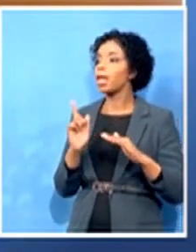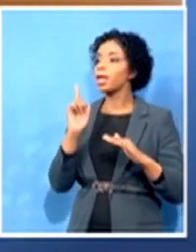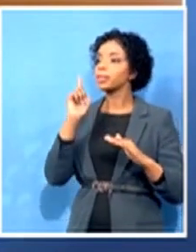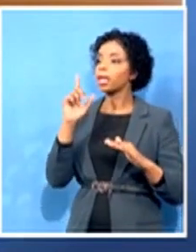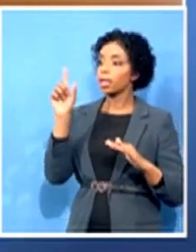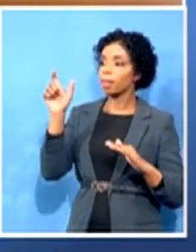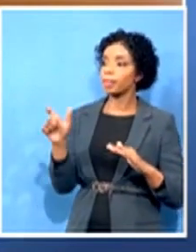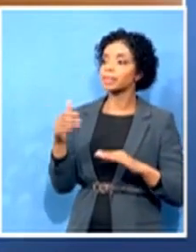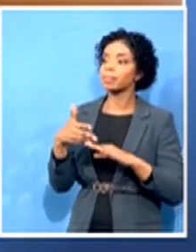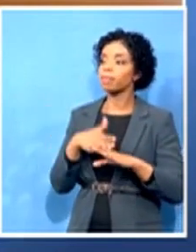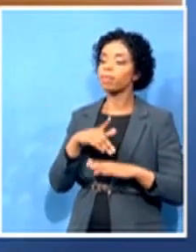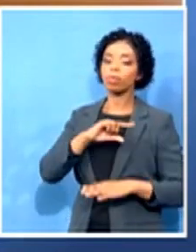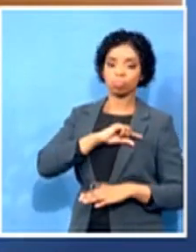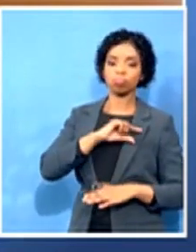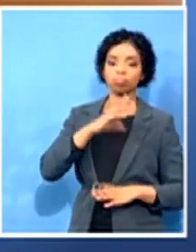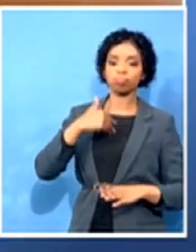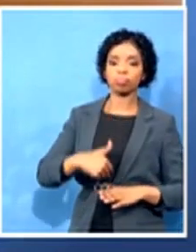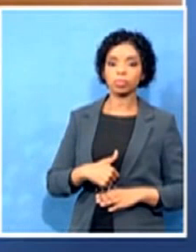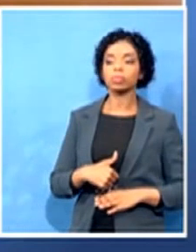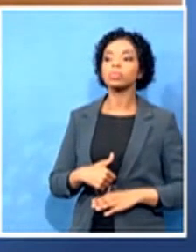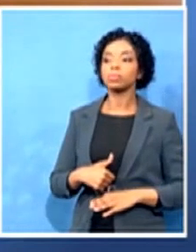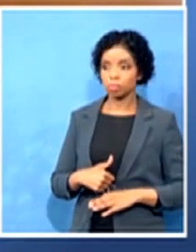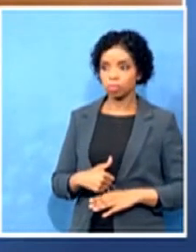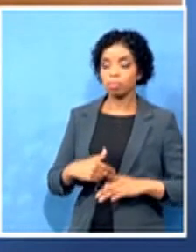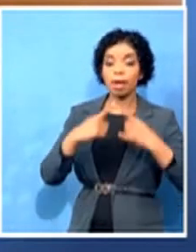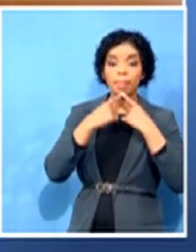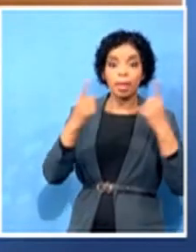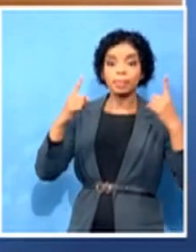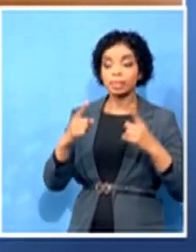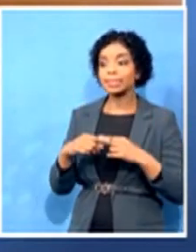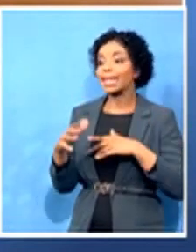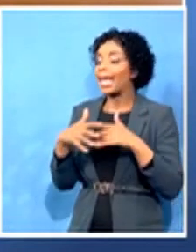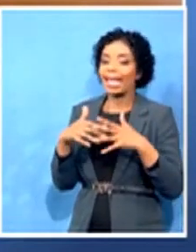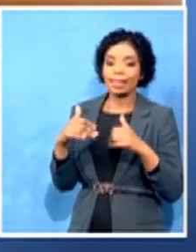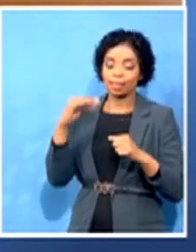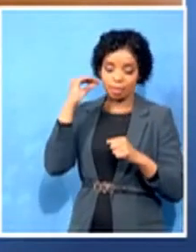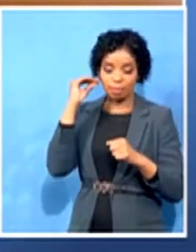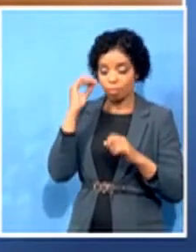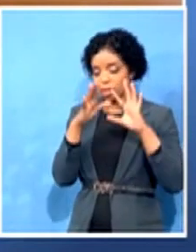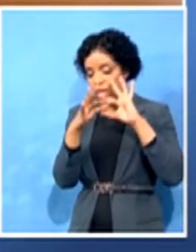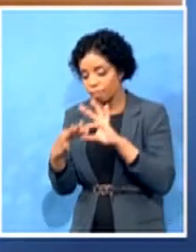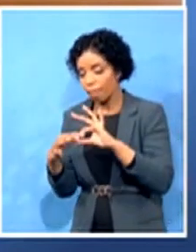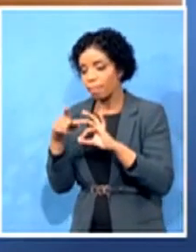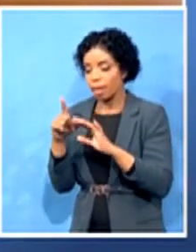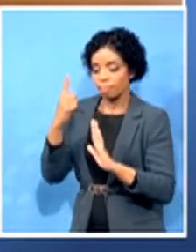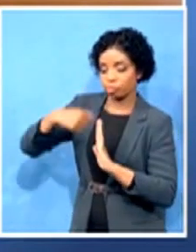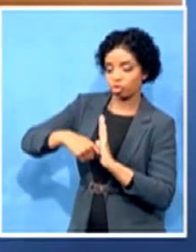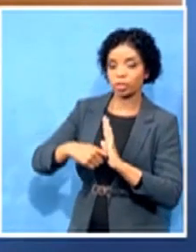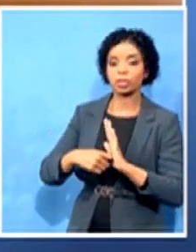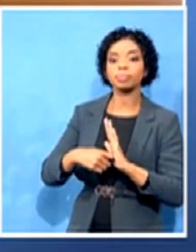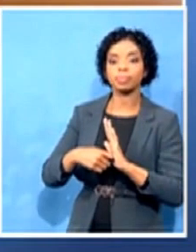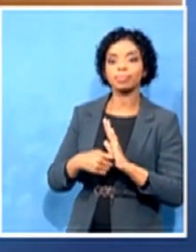manner whatever any information relating to the charge in question. What is unclear about